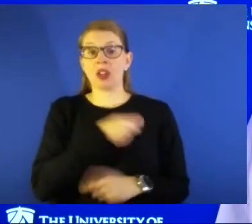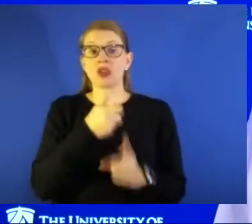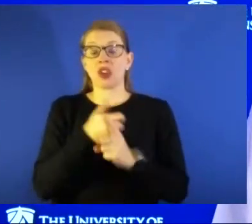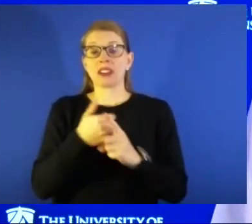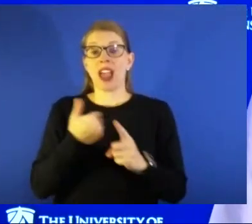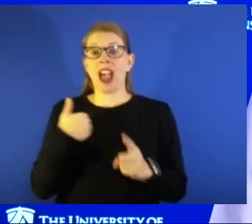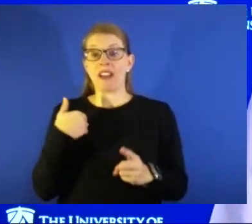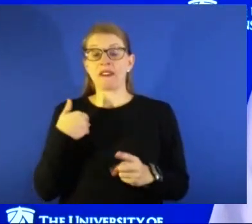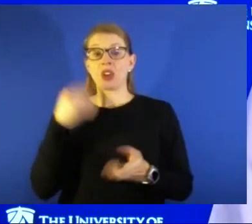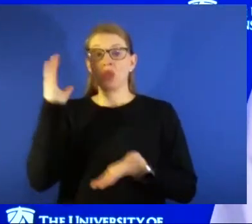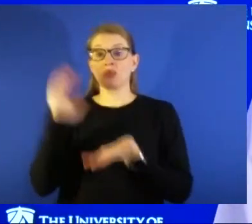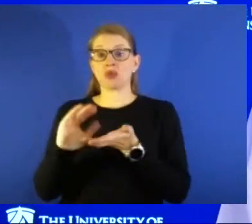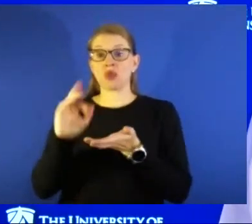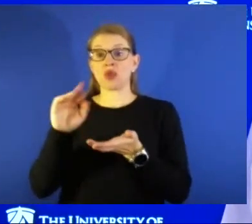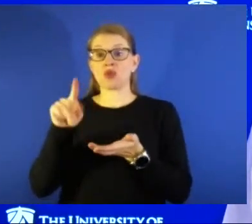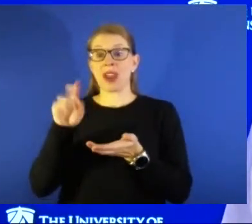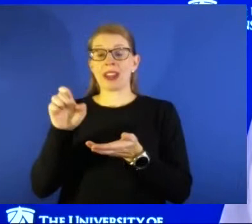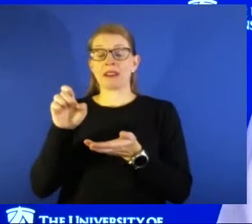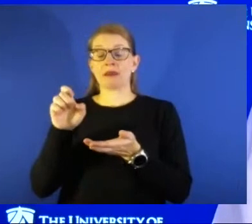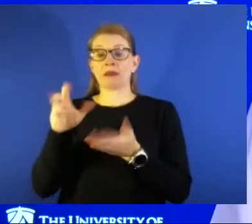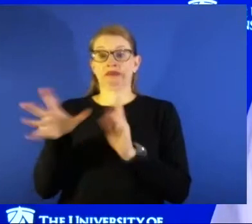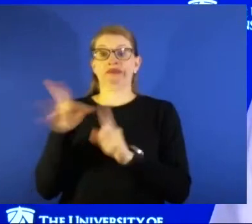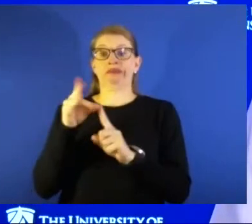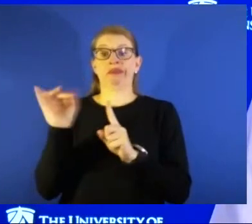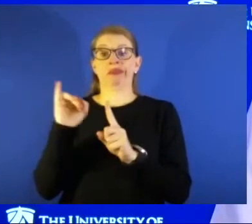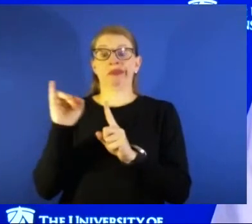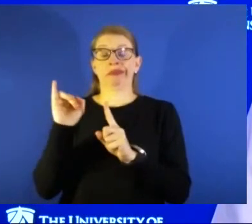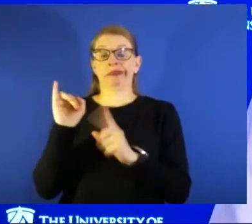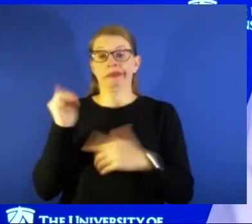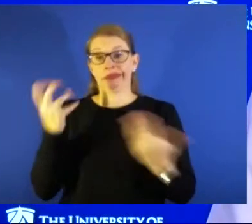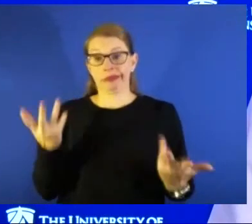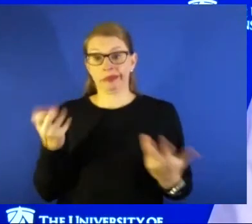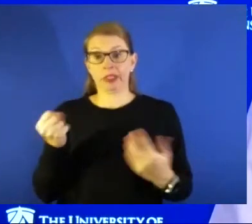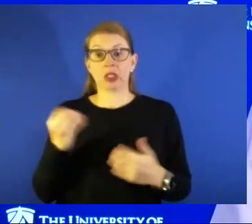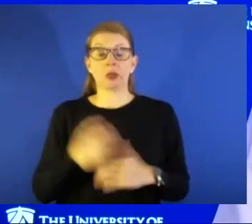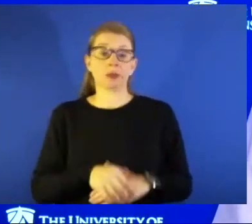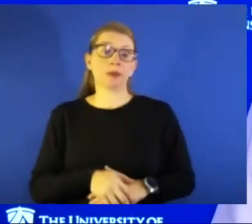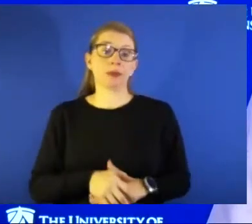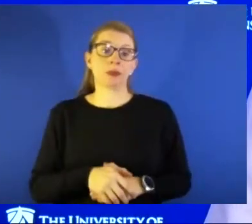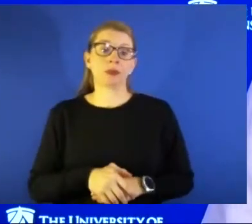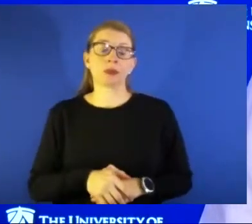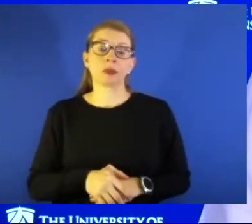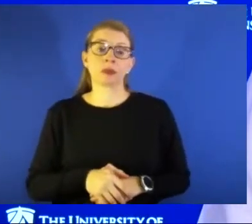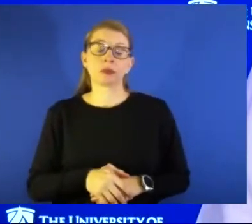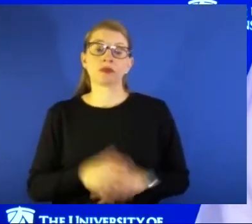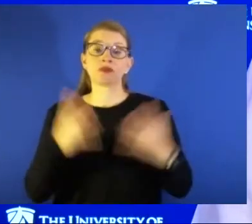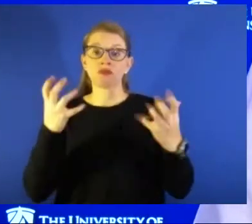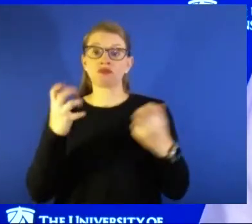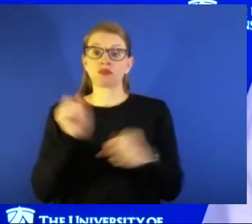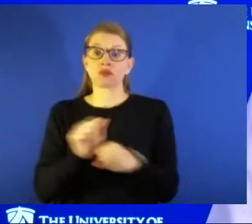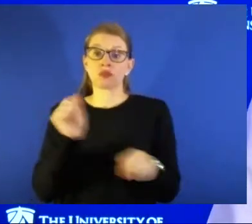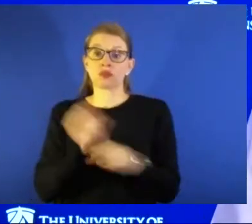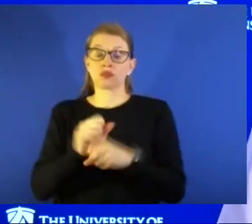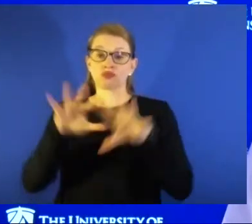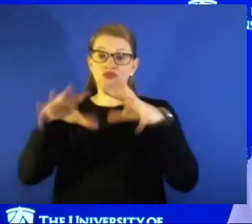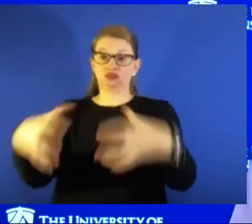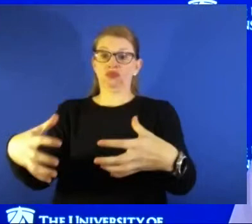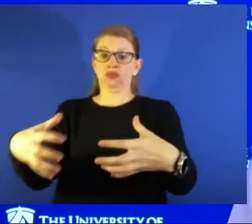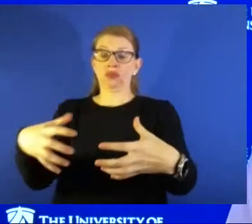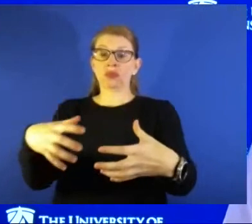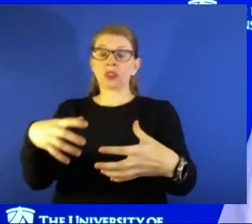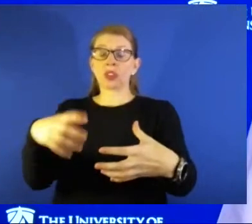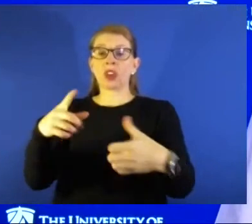getting infected overall. So, but I think we would like to keep our workforce, our first responders, our police